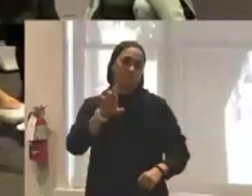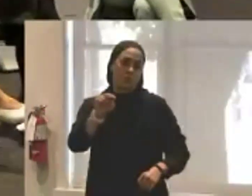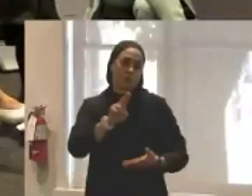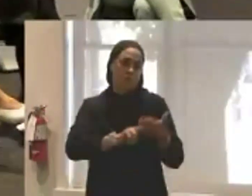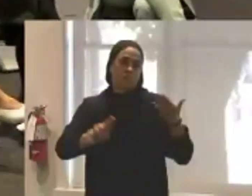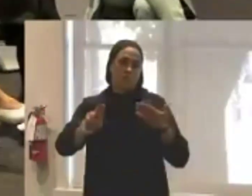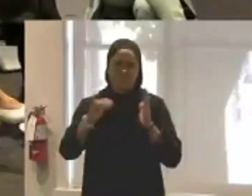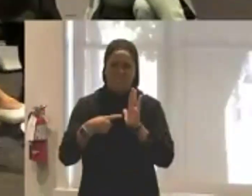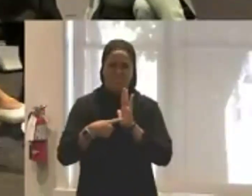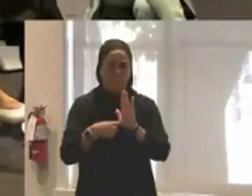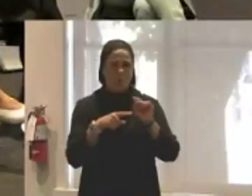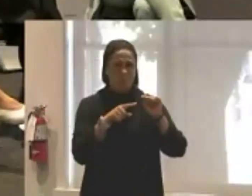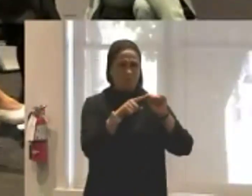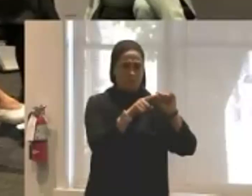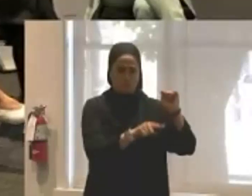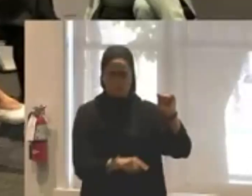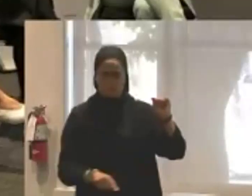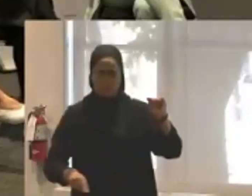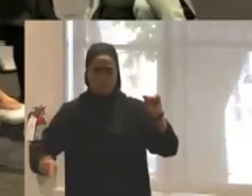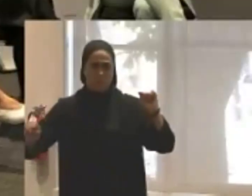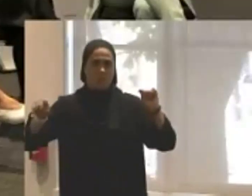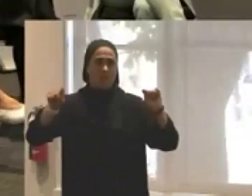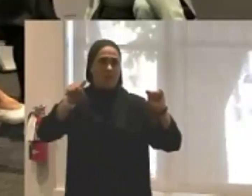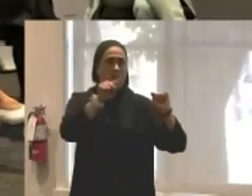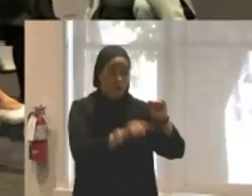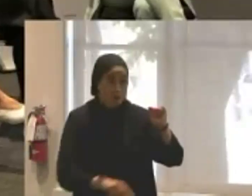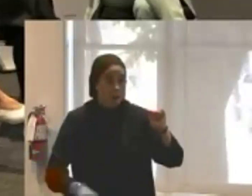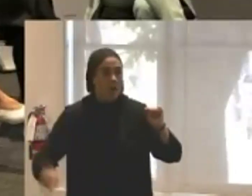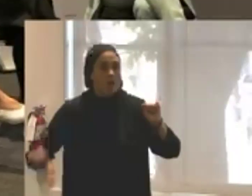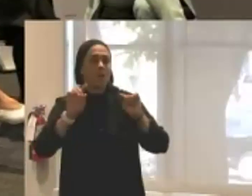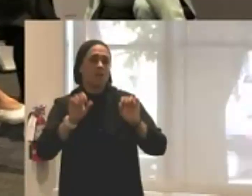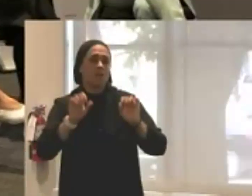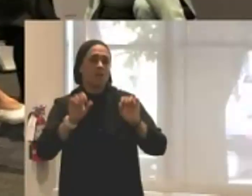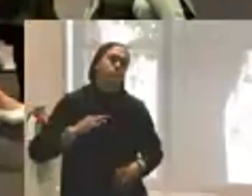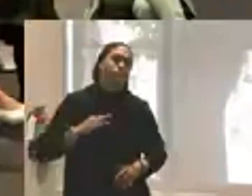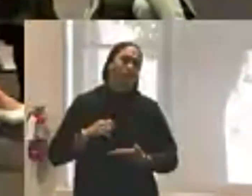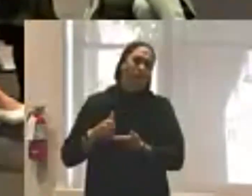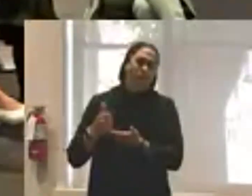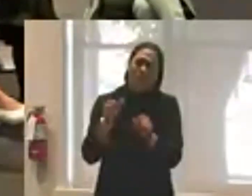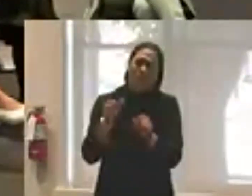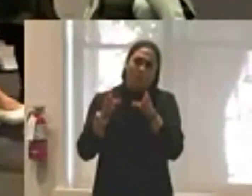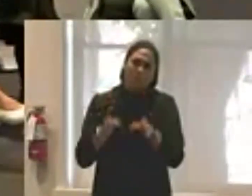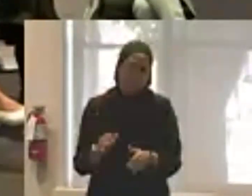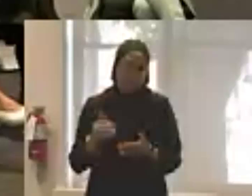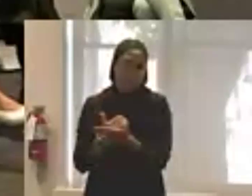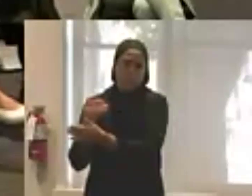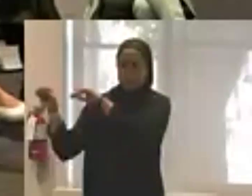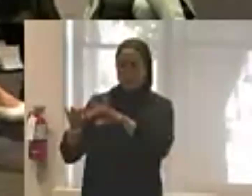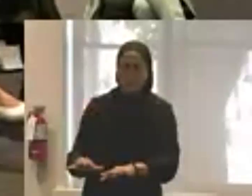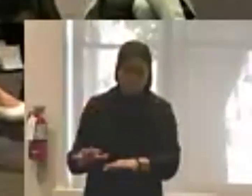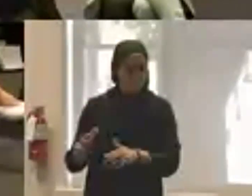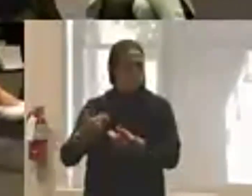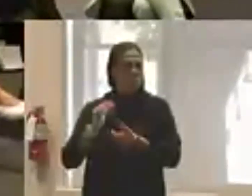of a full circle story is a great example of how mentorship can help anyone, let alone newcomer kids to our programs. Thank you.